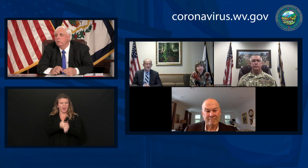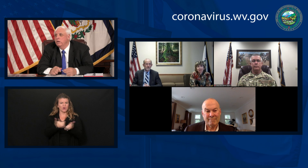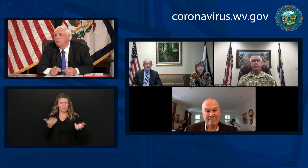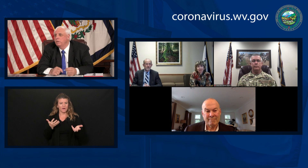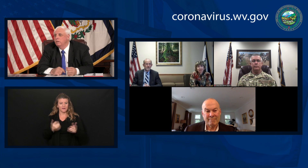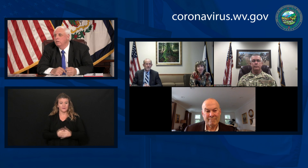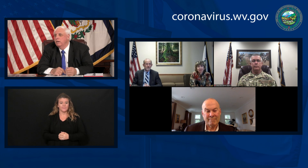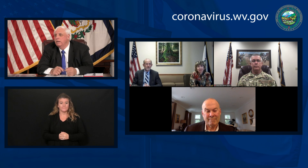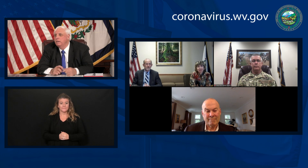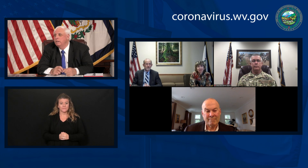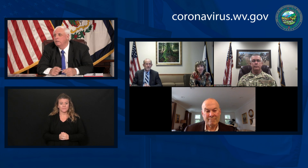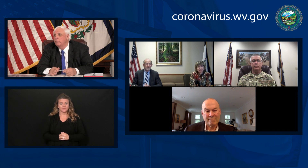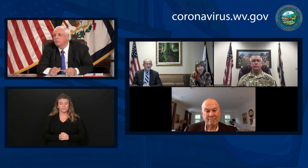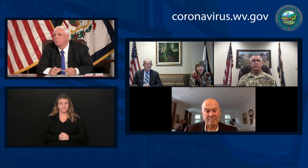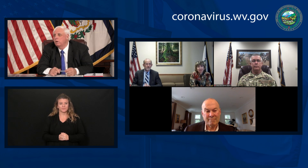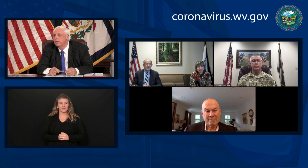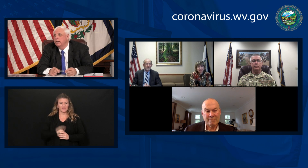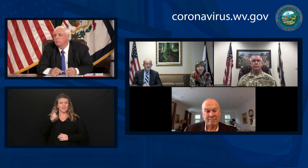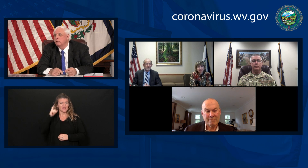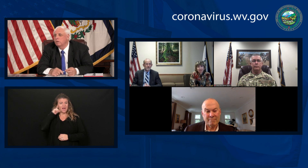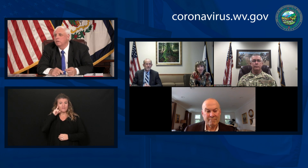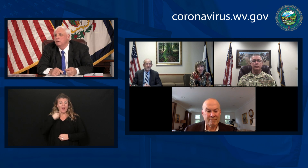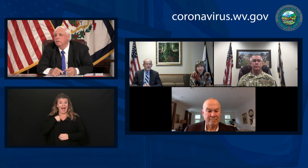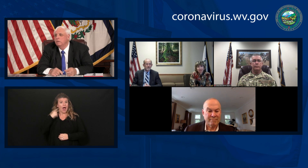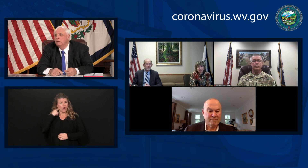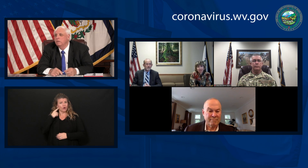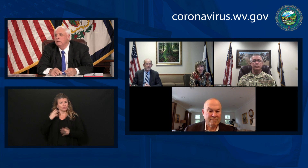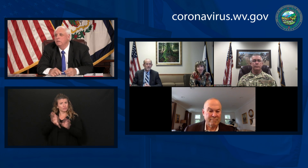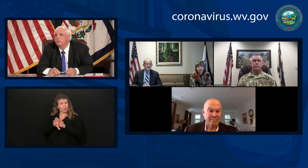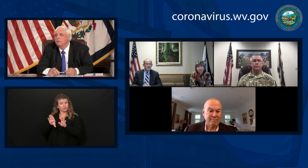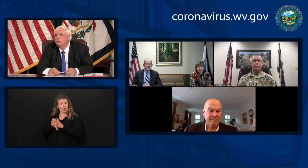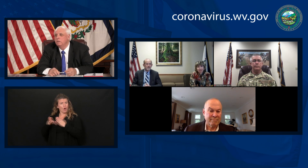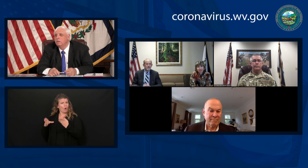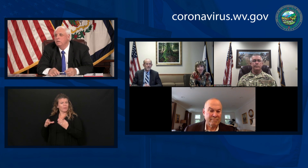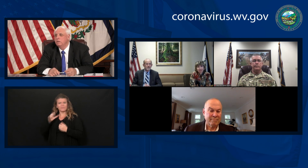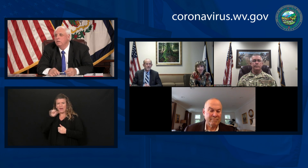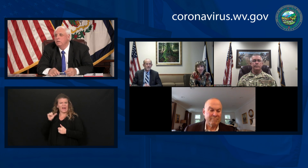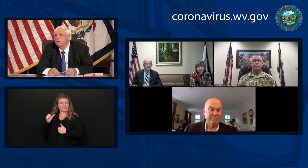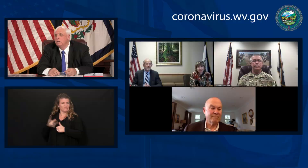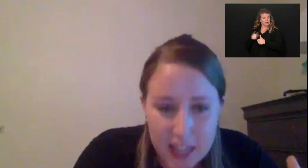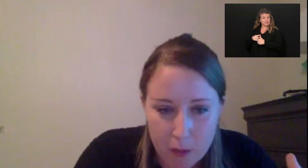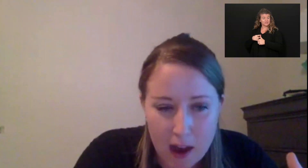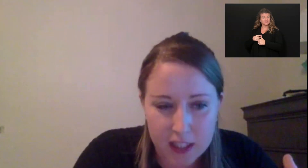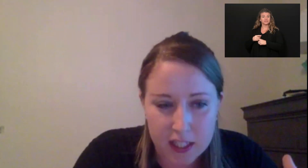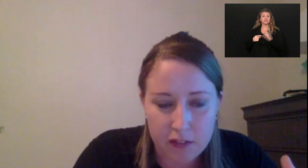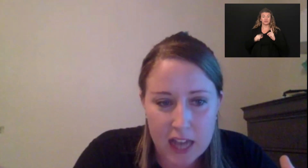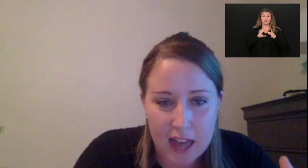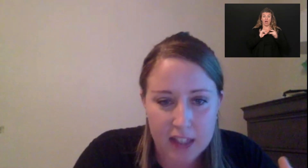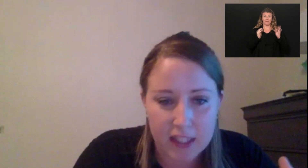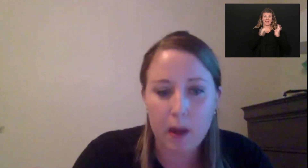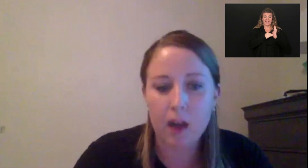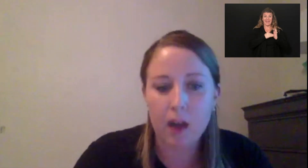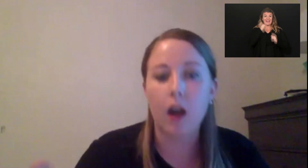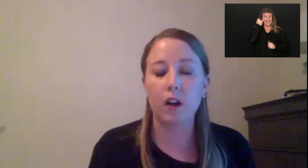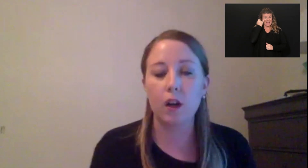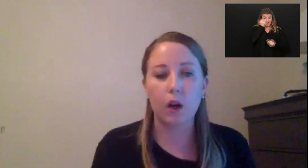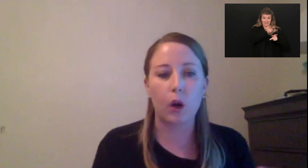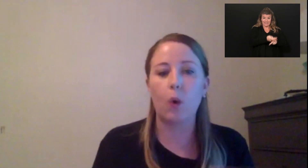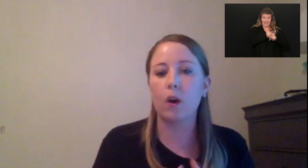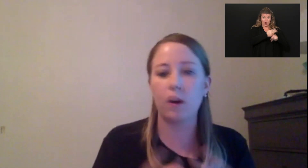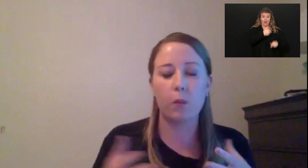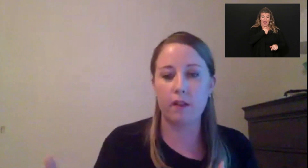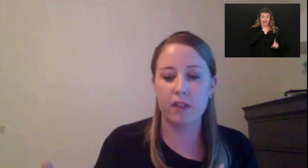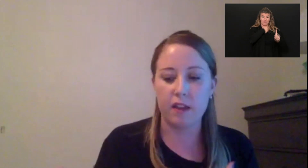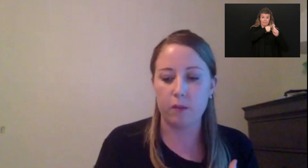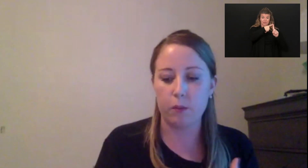Closing and reopening, and I didn't get the first part, Annie, I'm sorry. So if a daycare does have a positive test among a worker